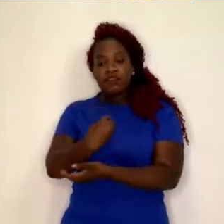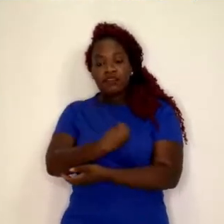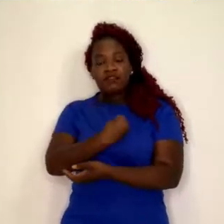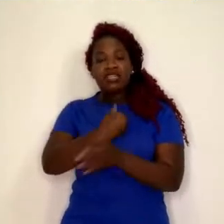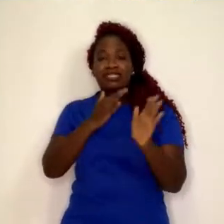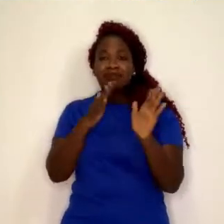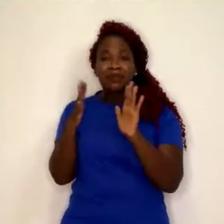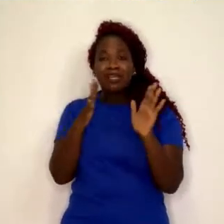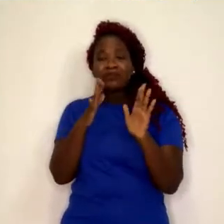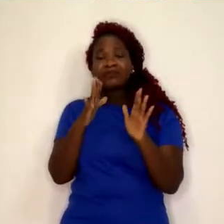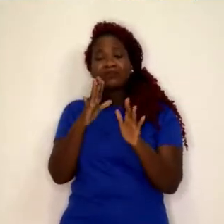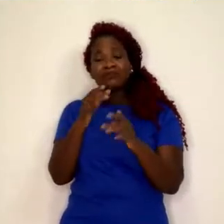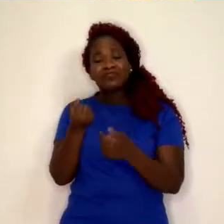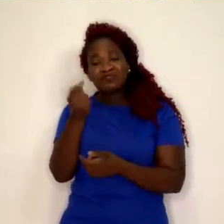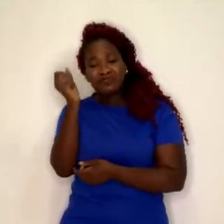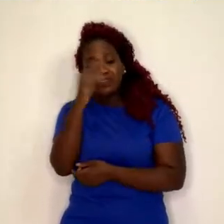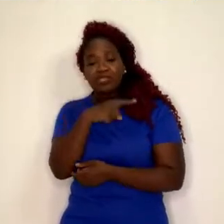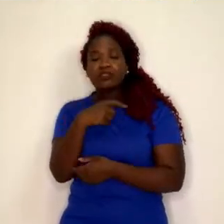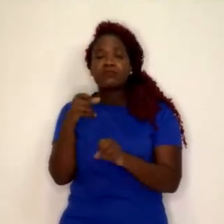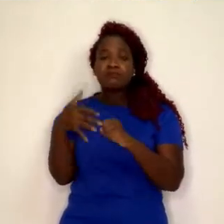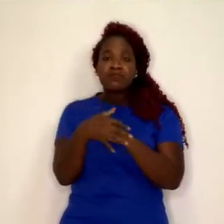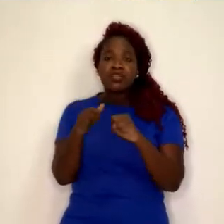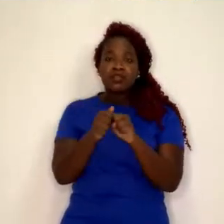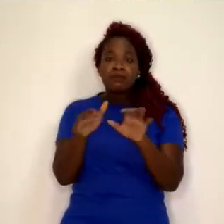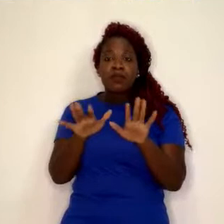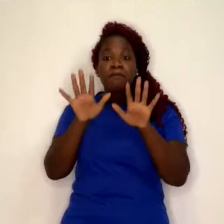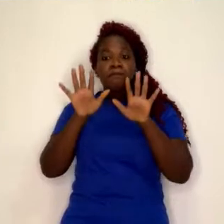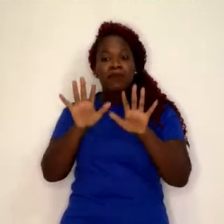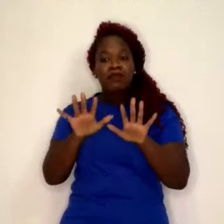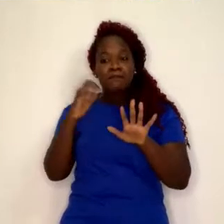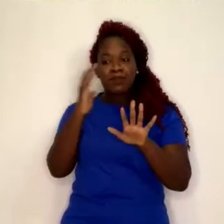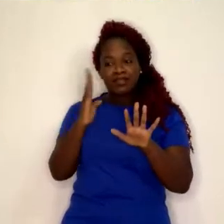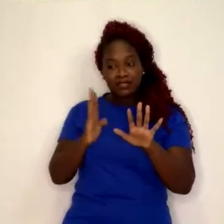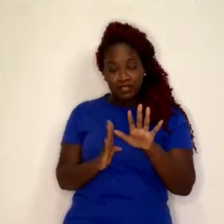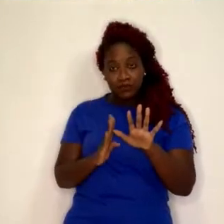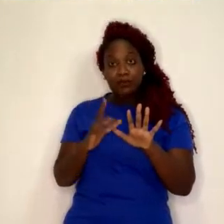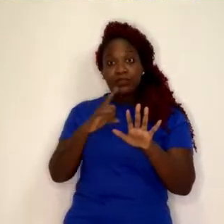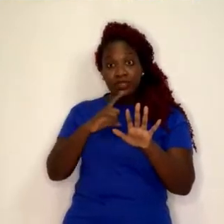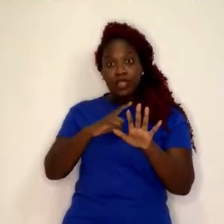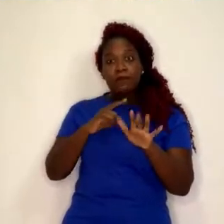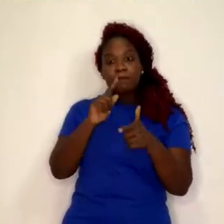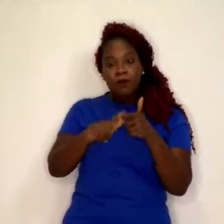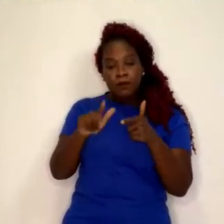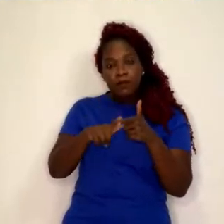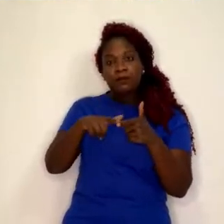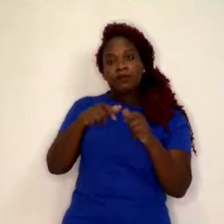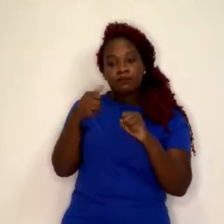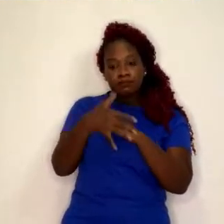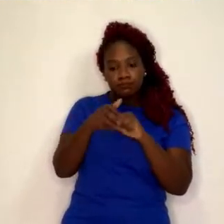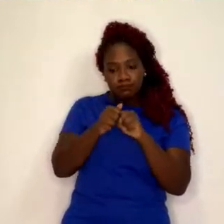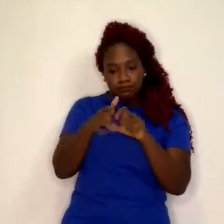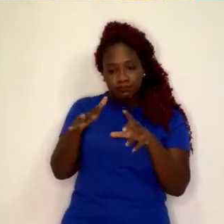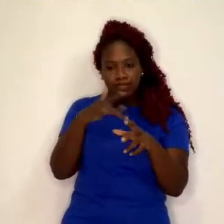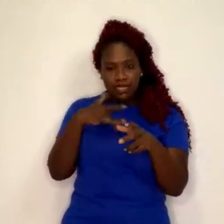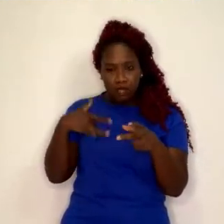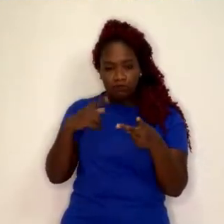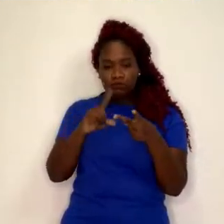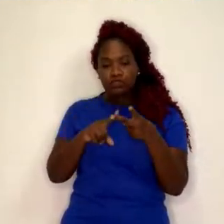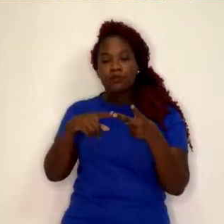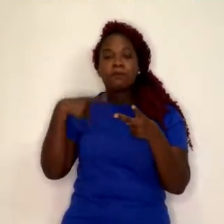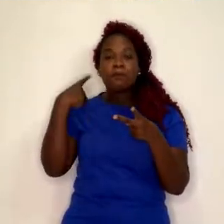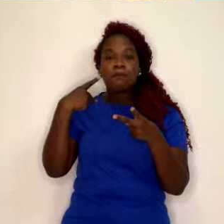this dramatic moment of the pandemic, but Brazil, aside from the sanitary crisis, has